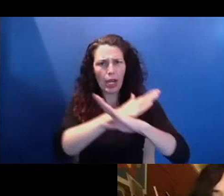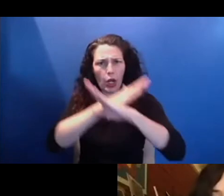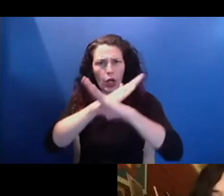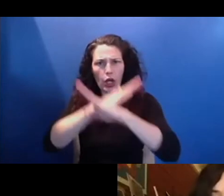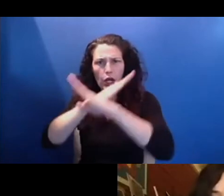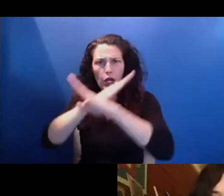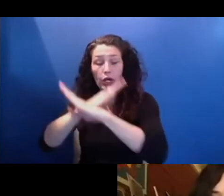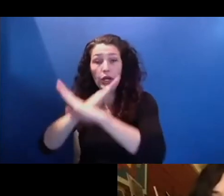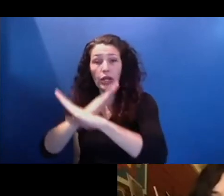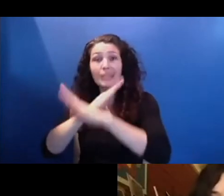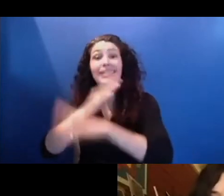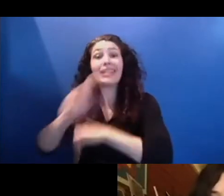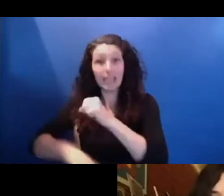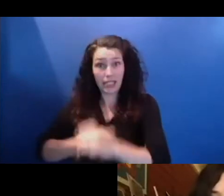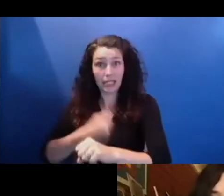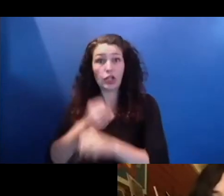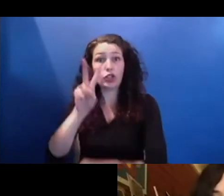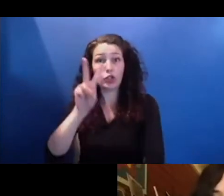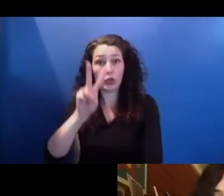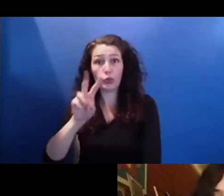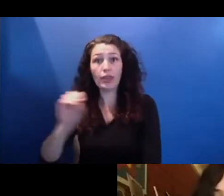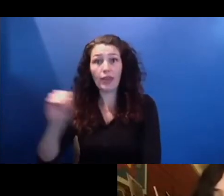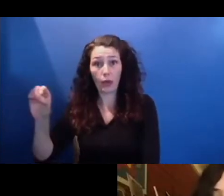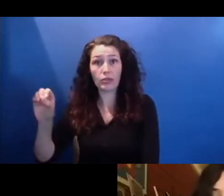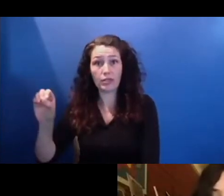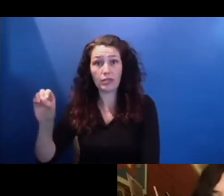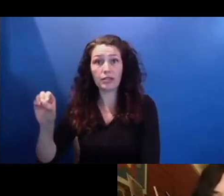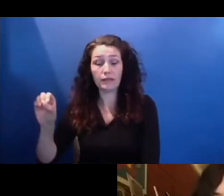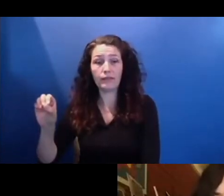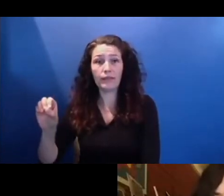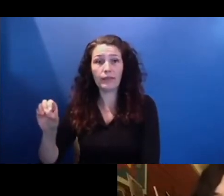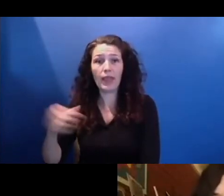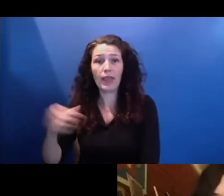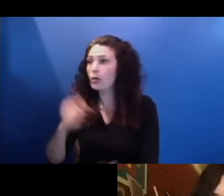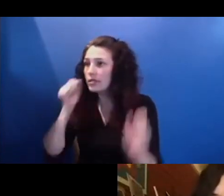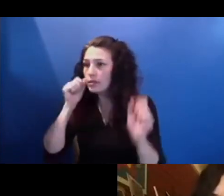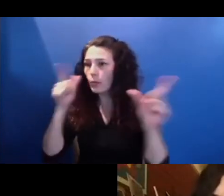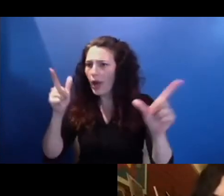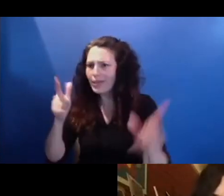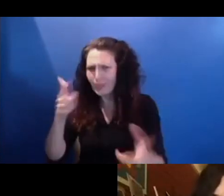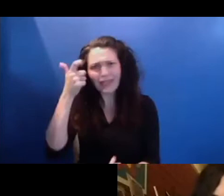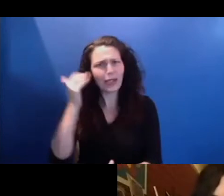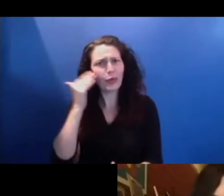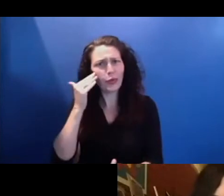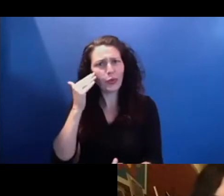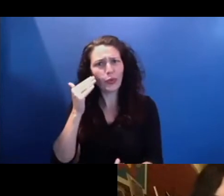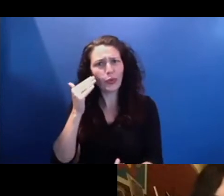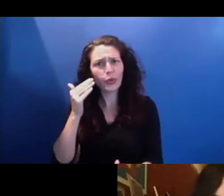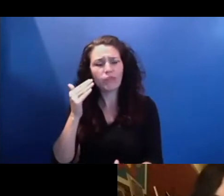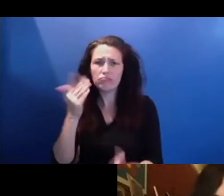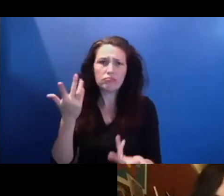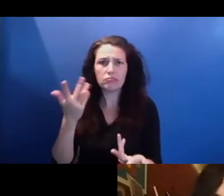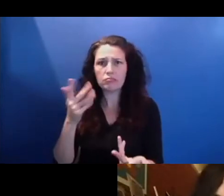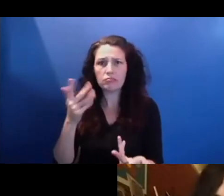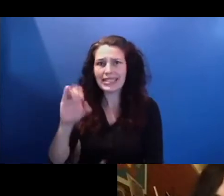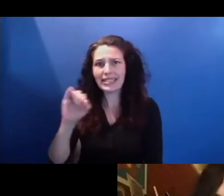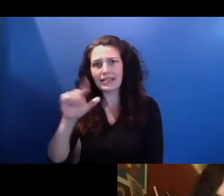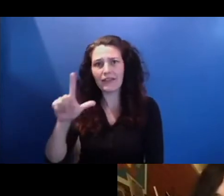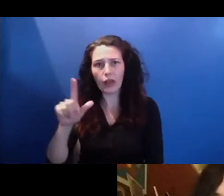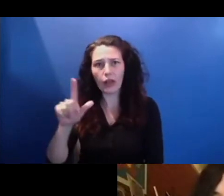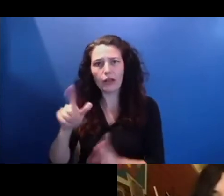so surprised. I knew that there was civil rights for people with disabilities, so I did not realize that